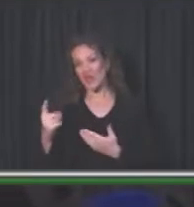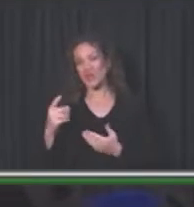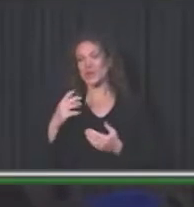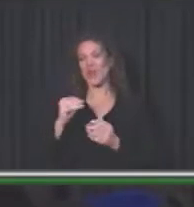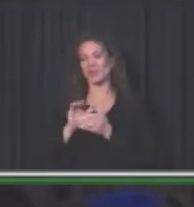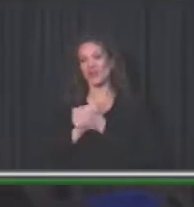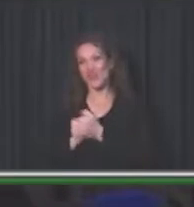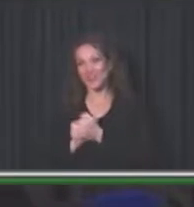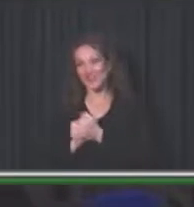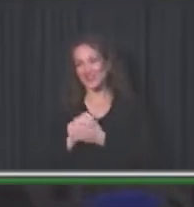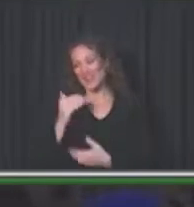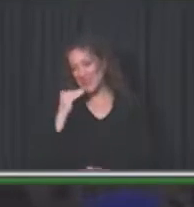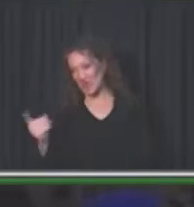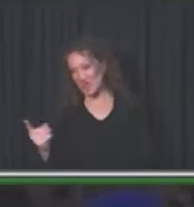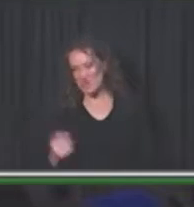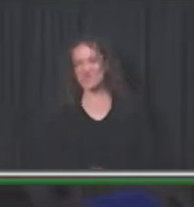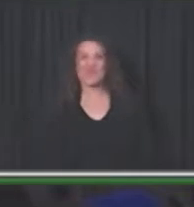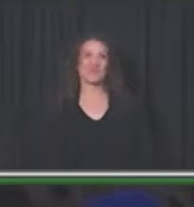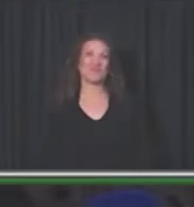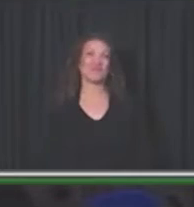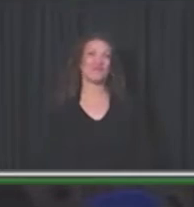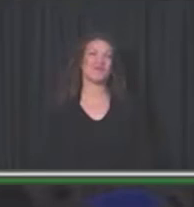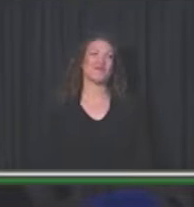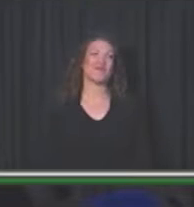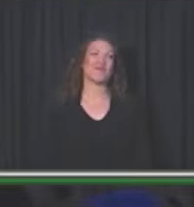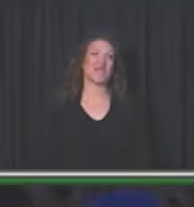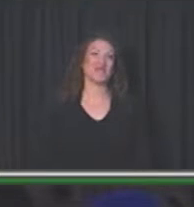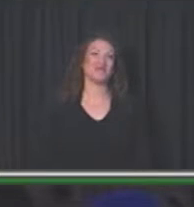winner today. Thank you.